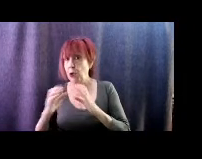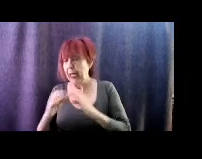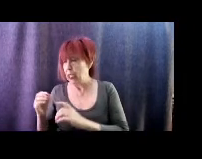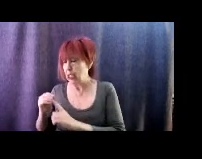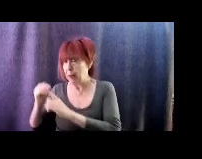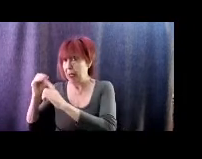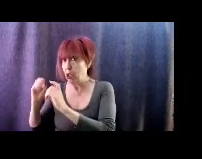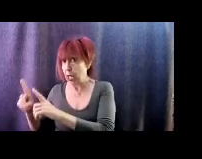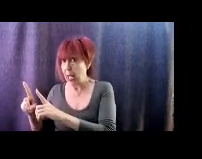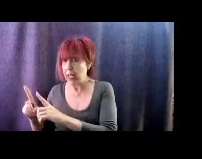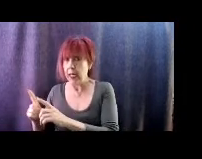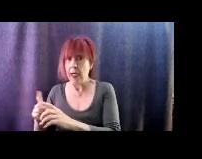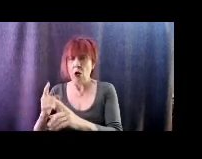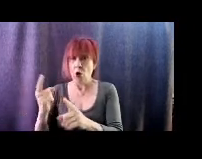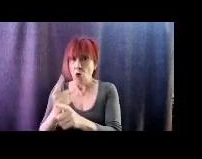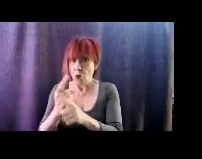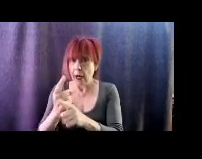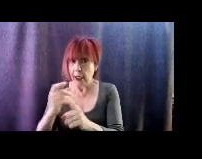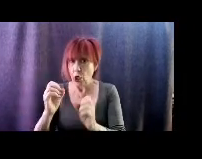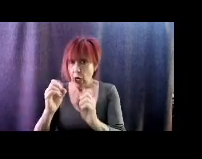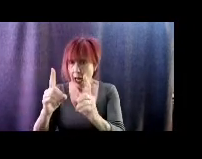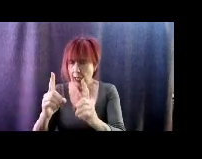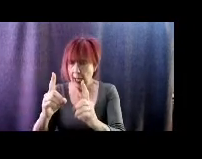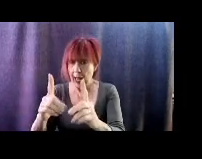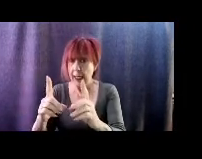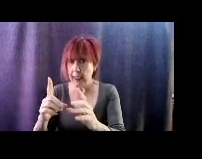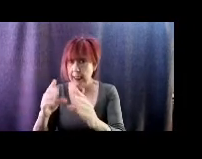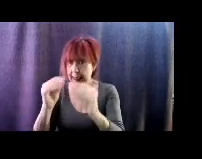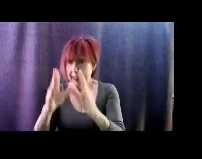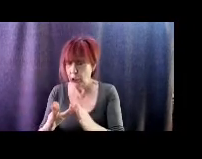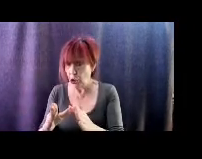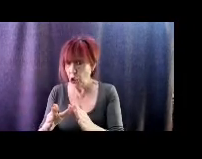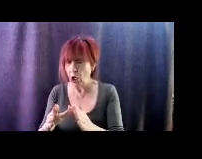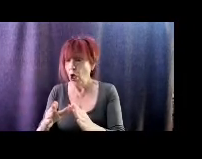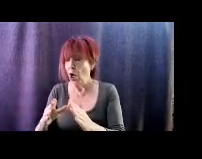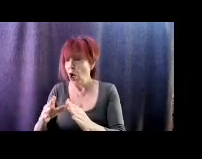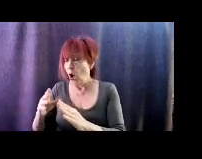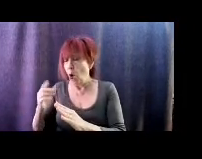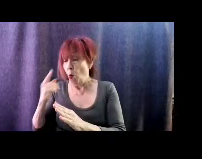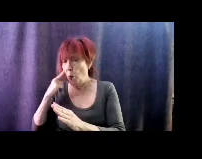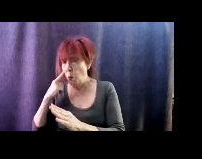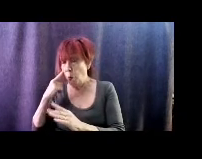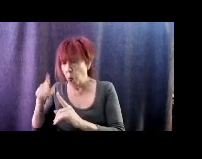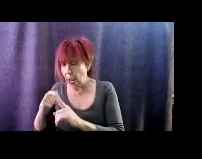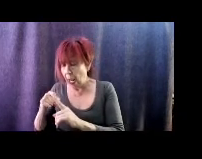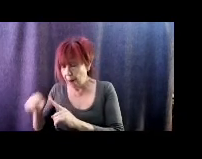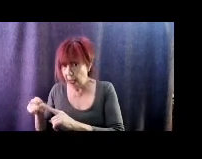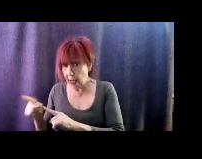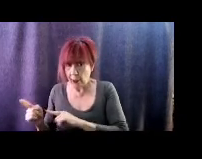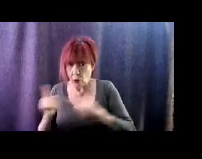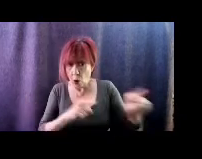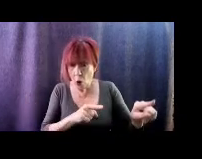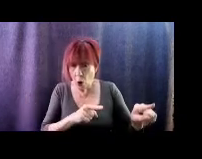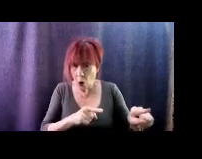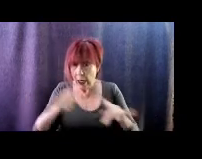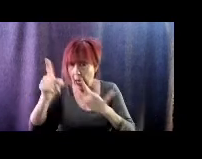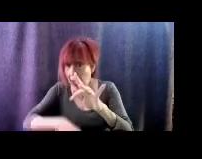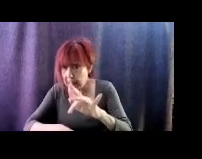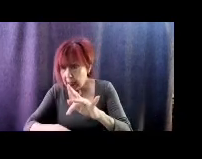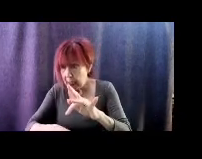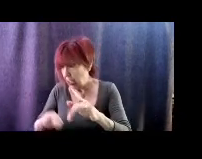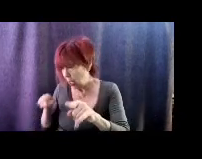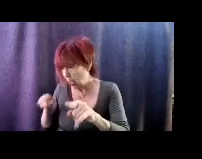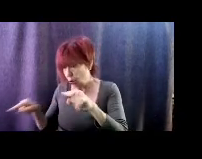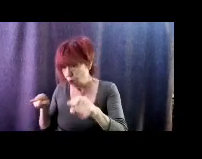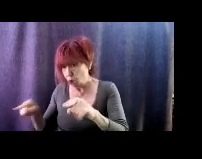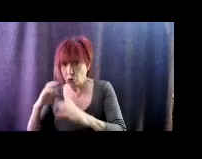be able to make up whatever work they might miss on the day they're out. But a lot of the, when you talk about transportation,